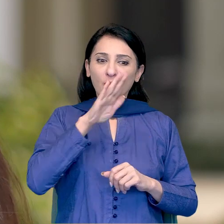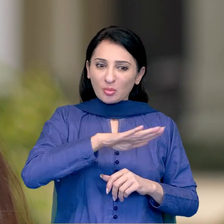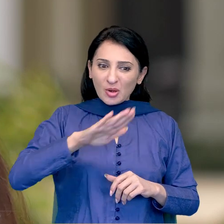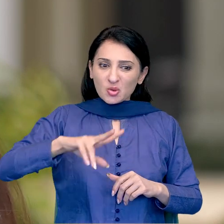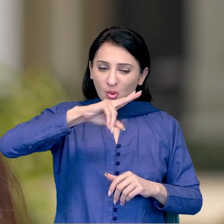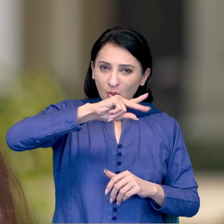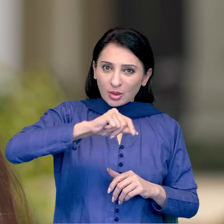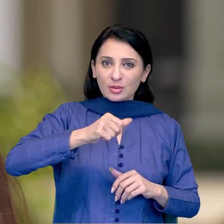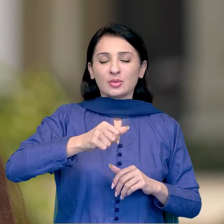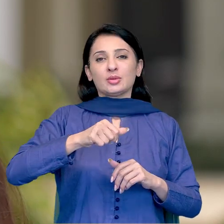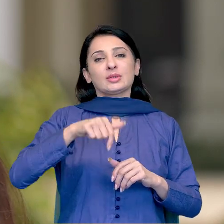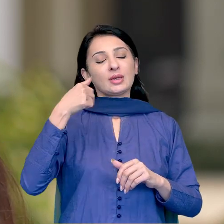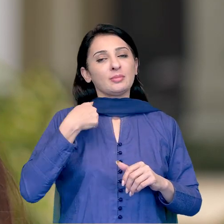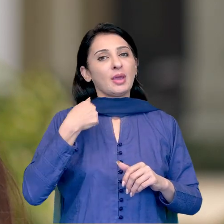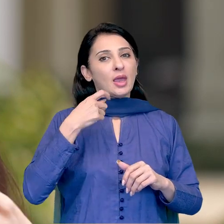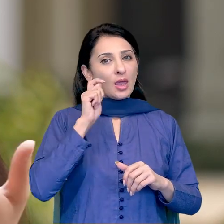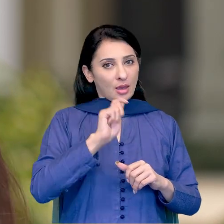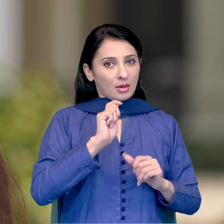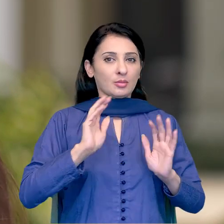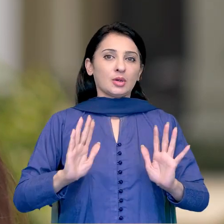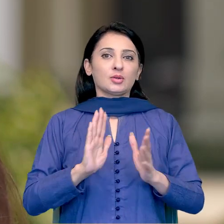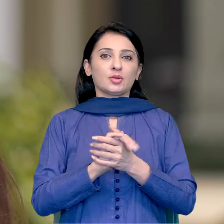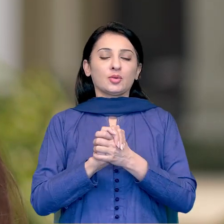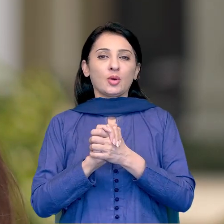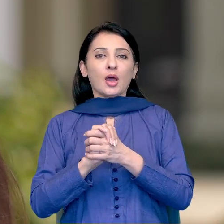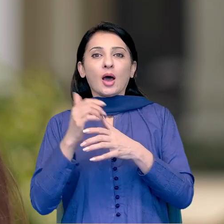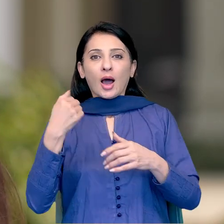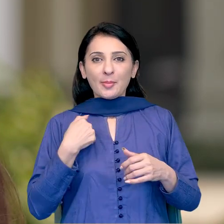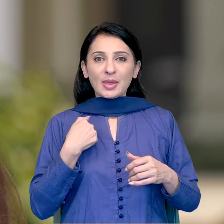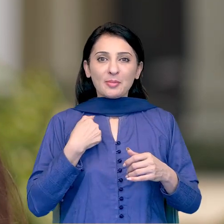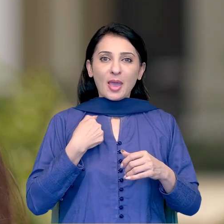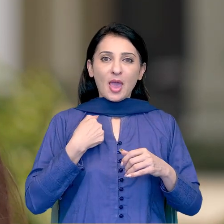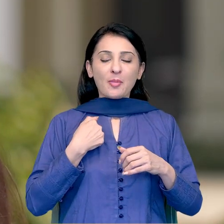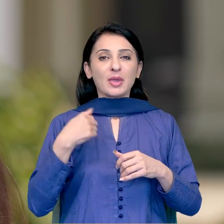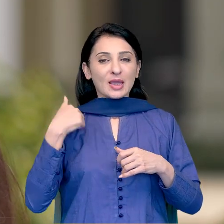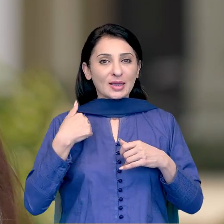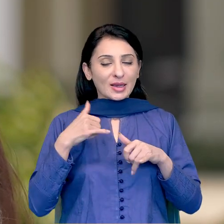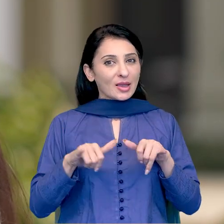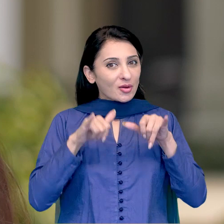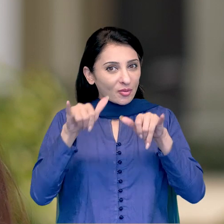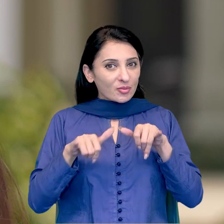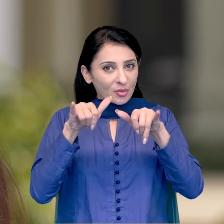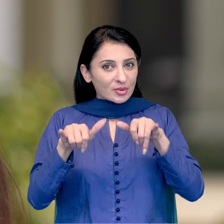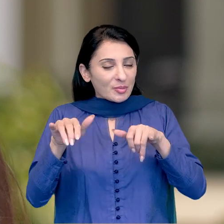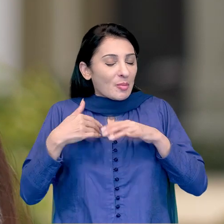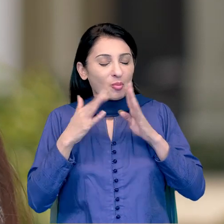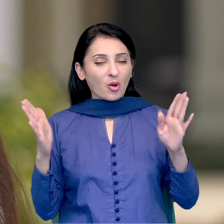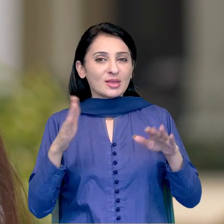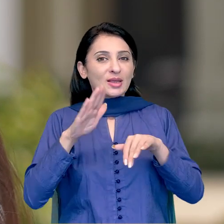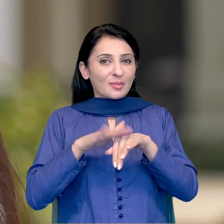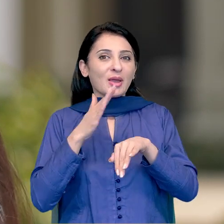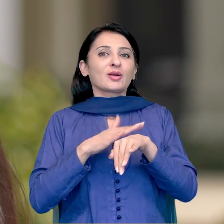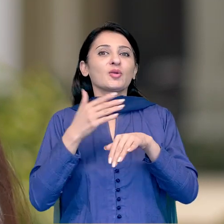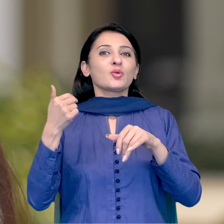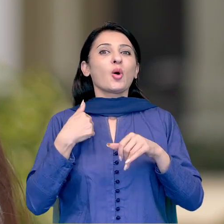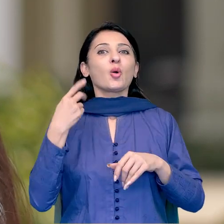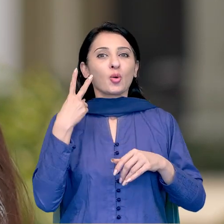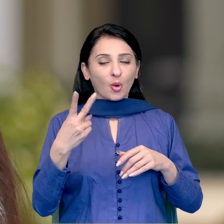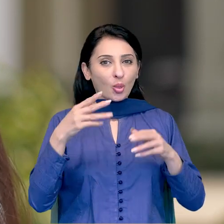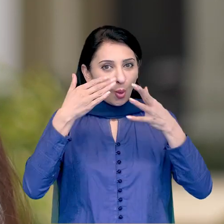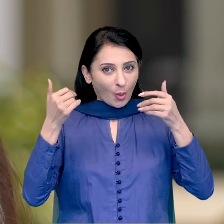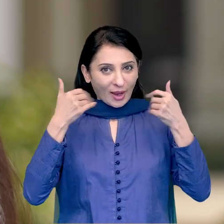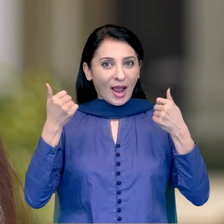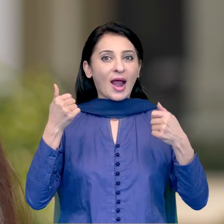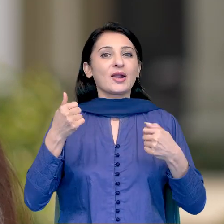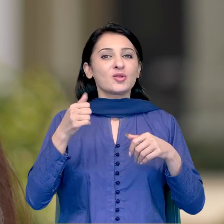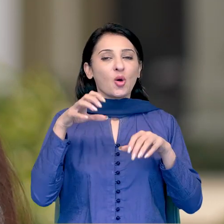animal lover. Throughout my life, I've owned 2 cats, 1 dog, 2 parrots, and a lot of fish. And I'm determined to shine light on the